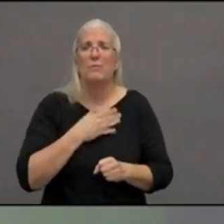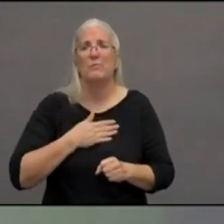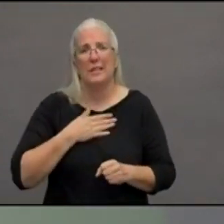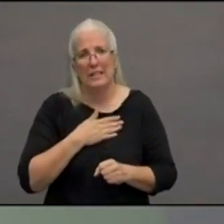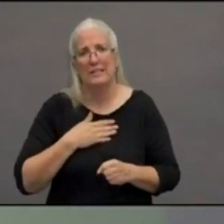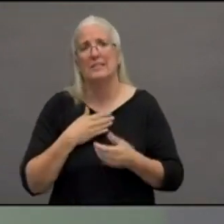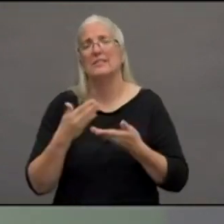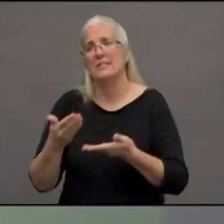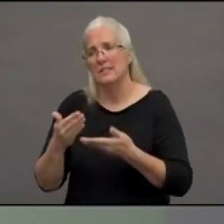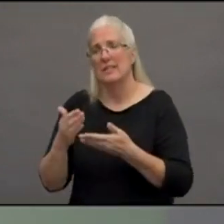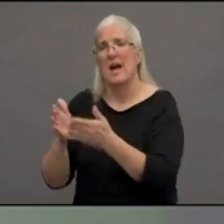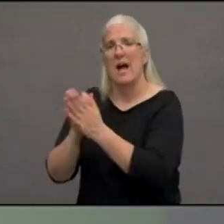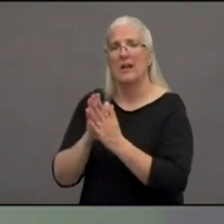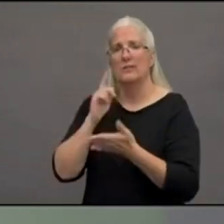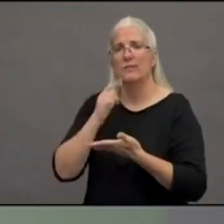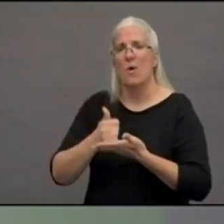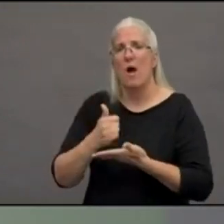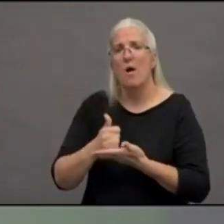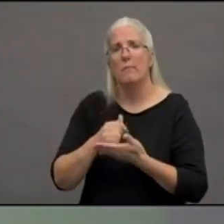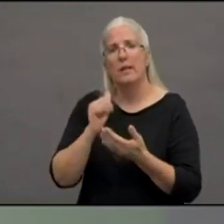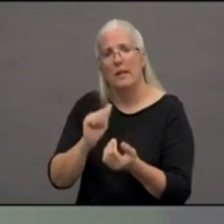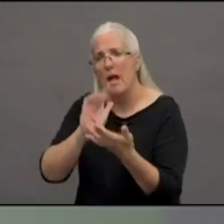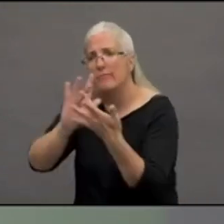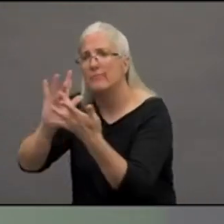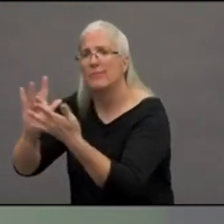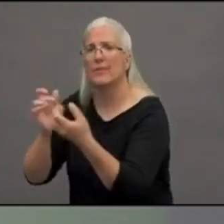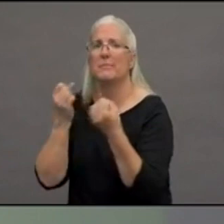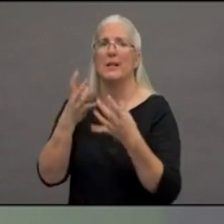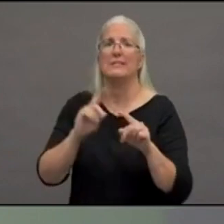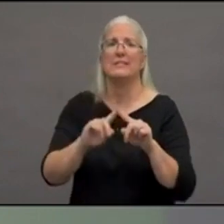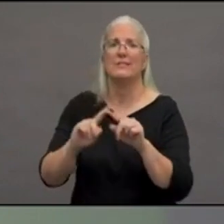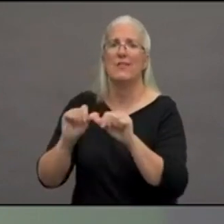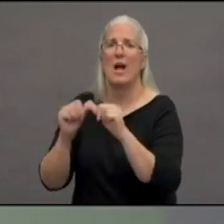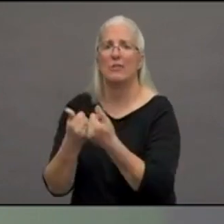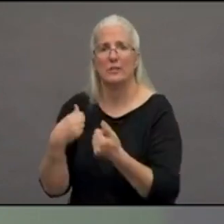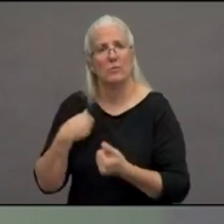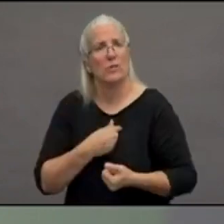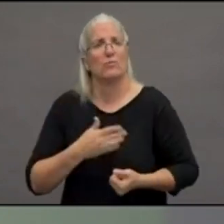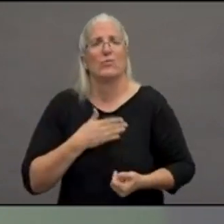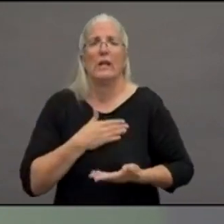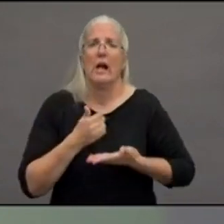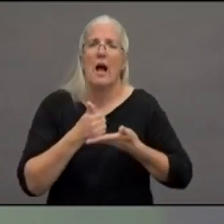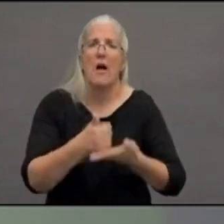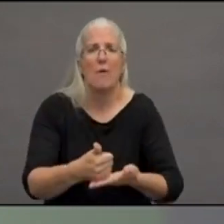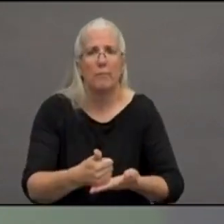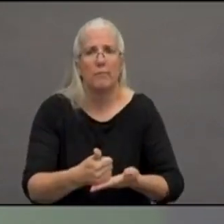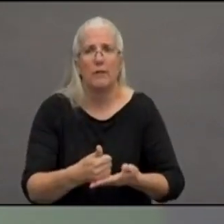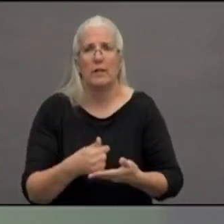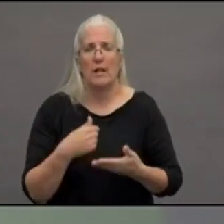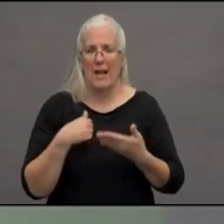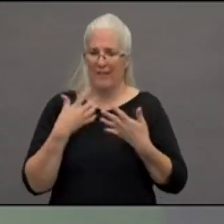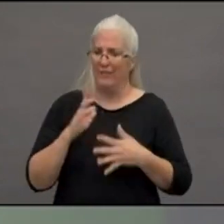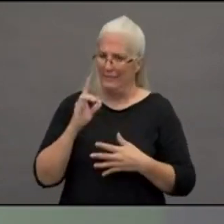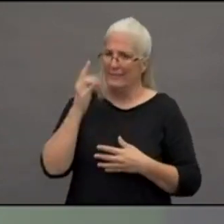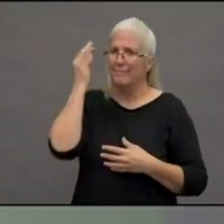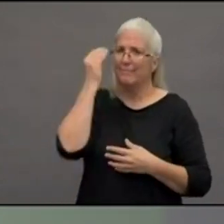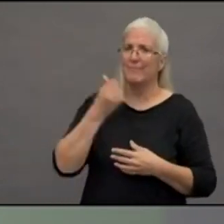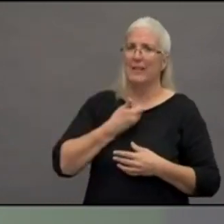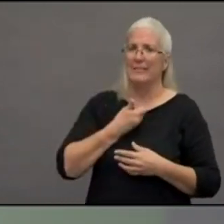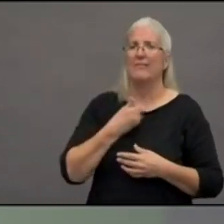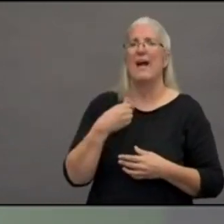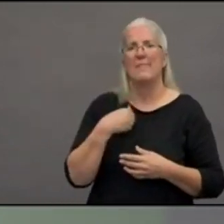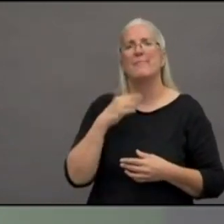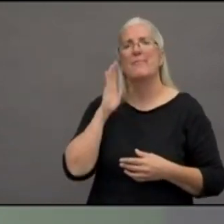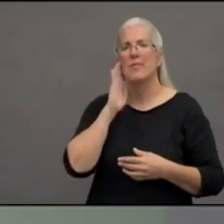help. And so I reached out to agencies and they were willing to help me. And I told myself in doing that I would pay that back. And I